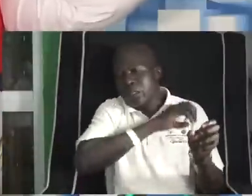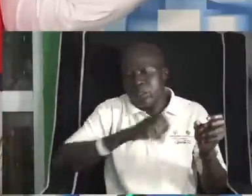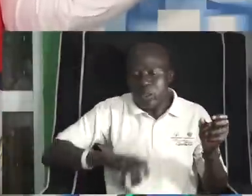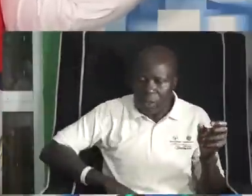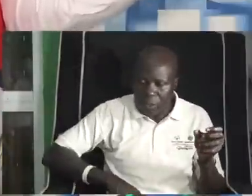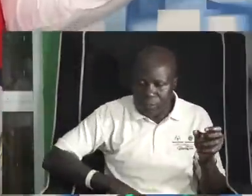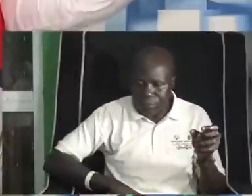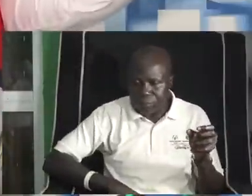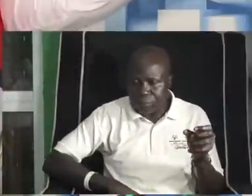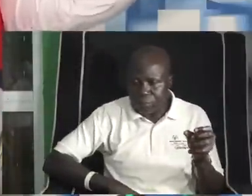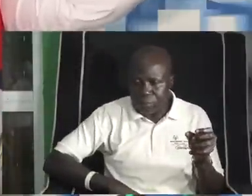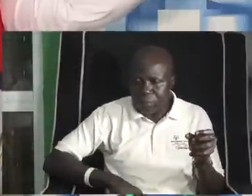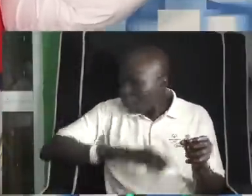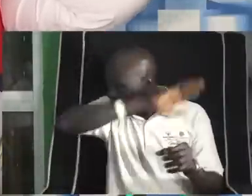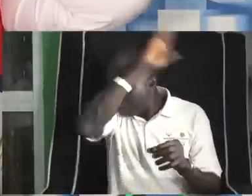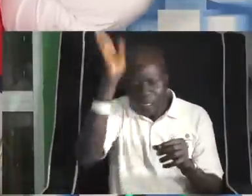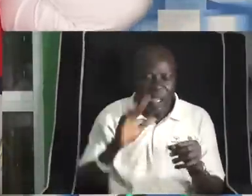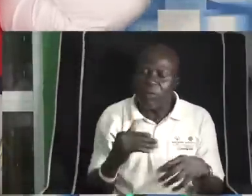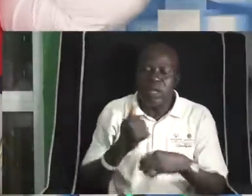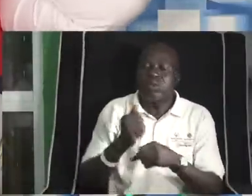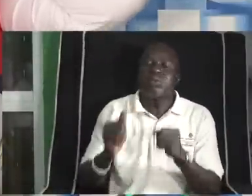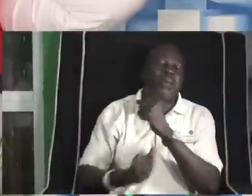your head. Oh my God,